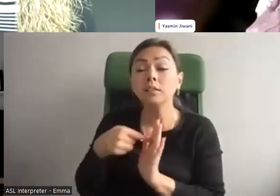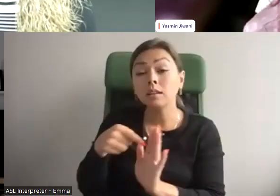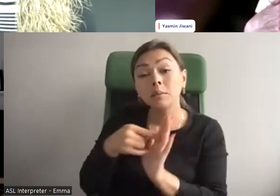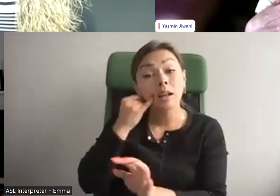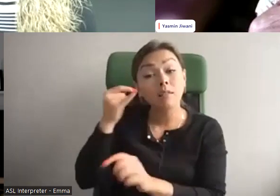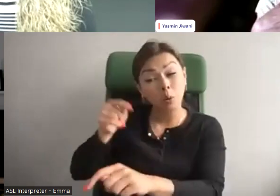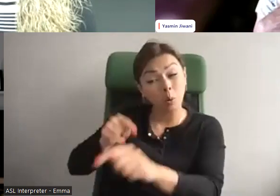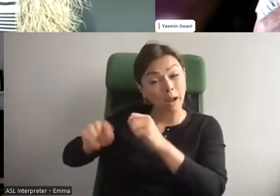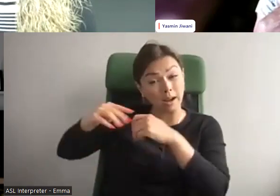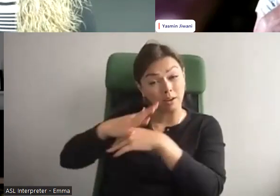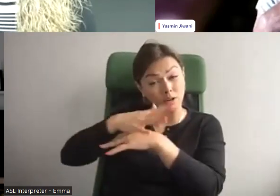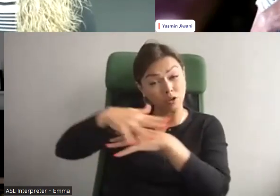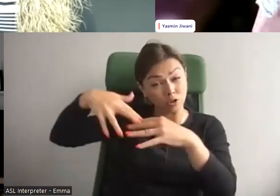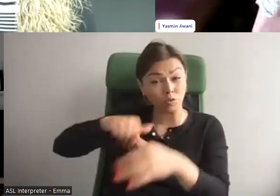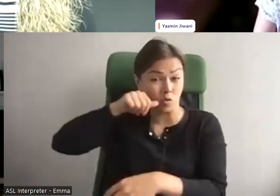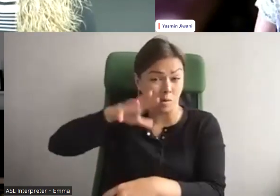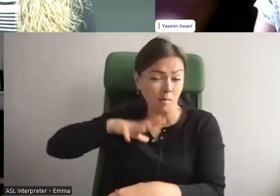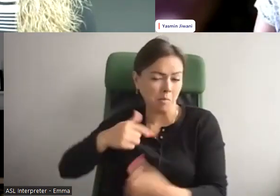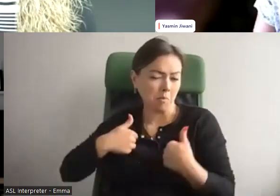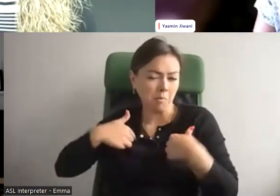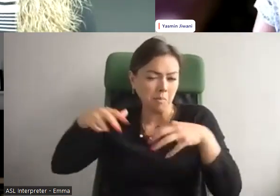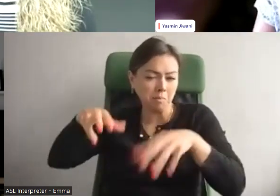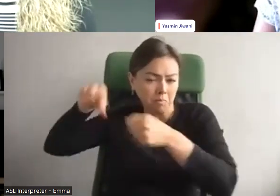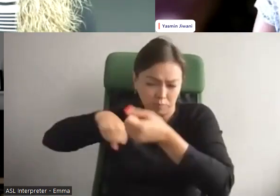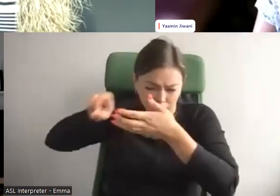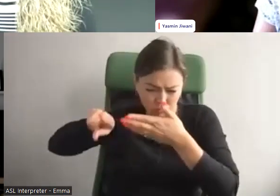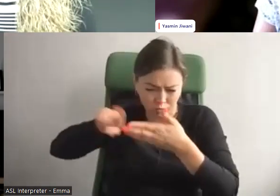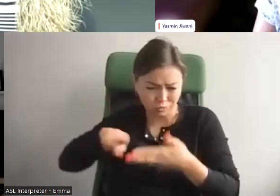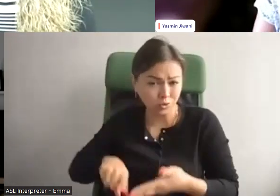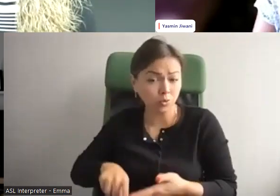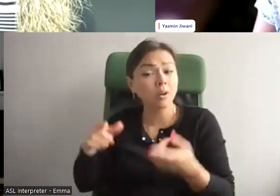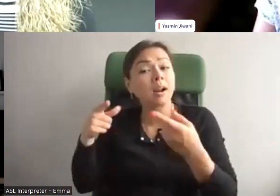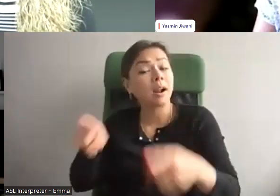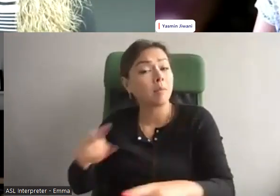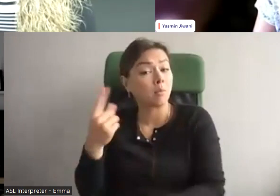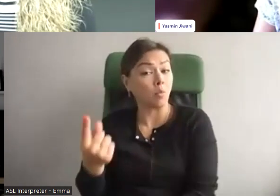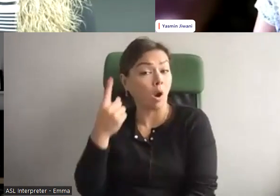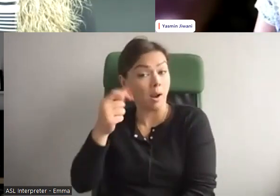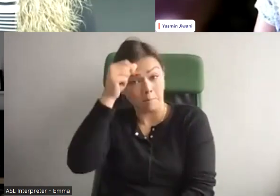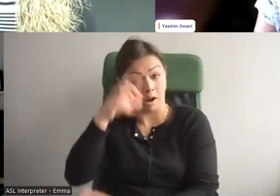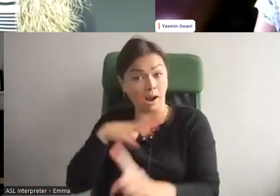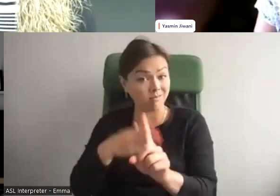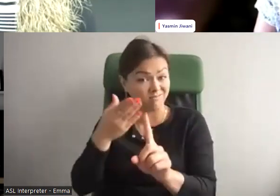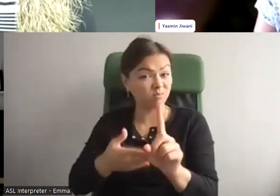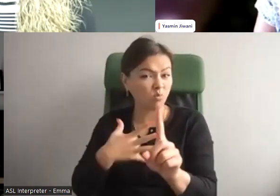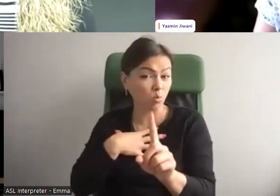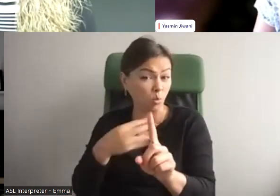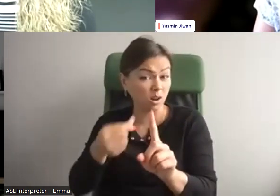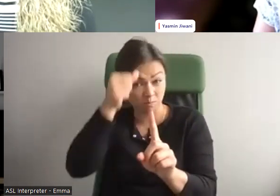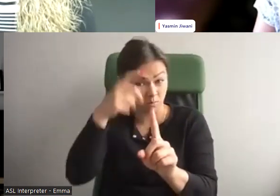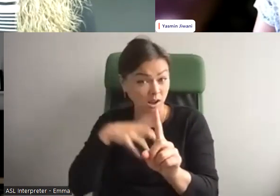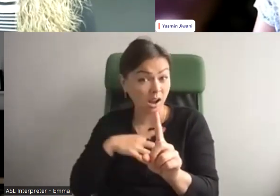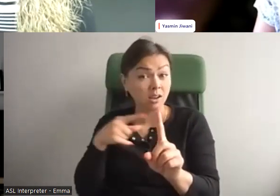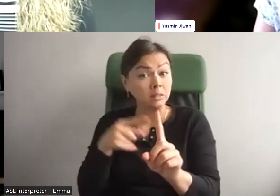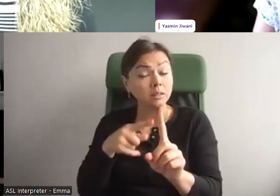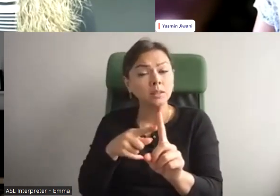a case of a white man, who constantly sort of like